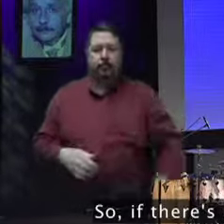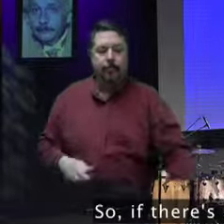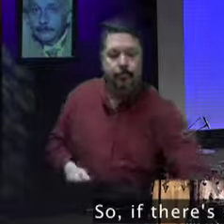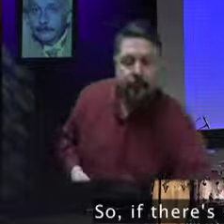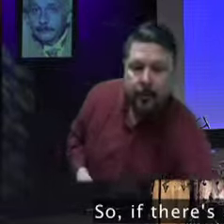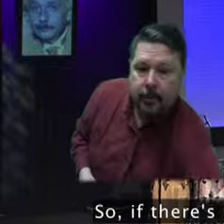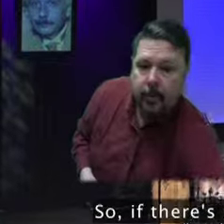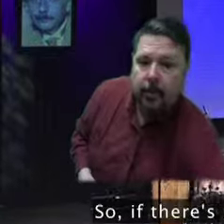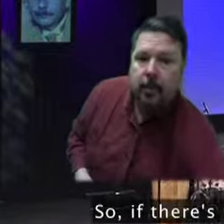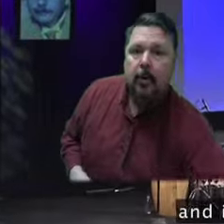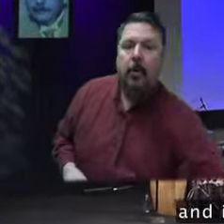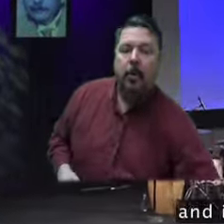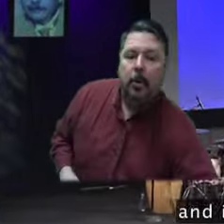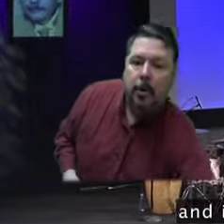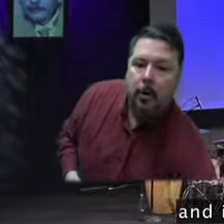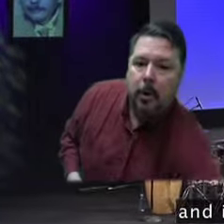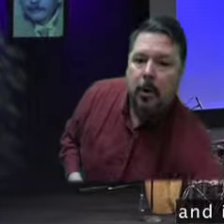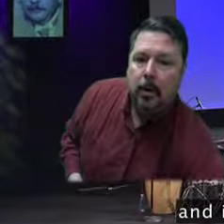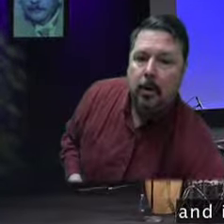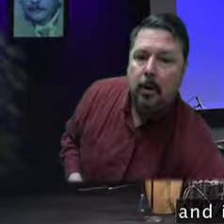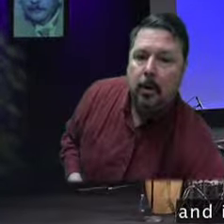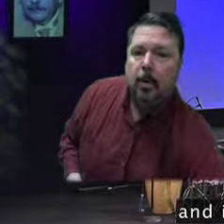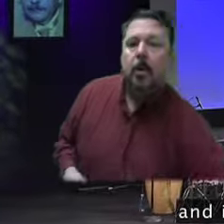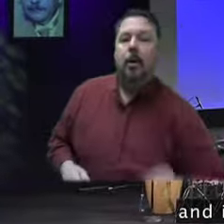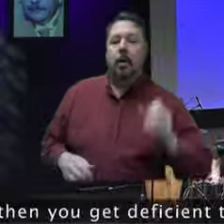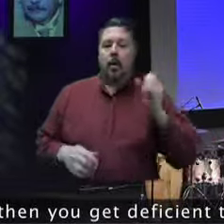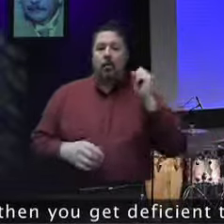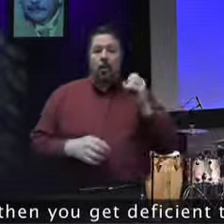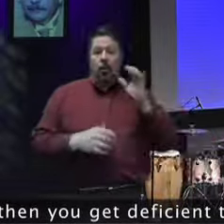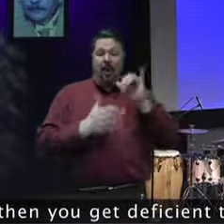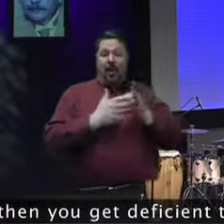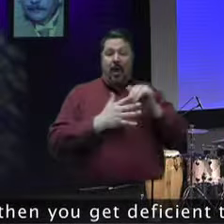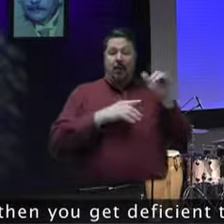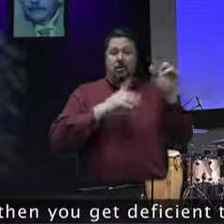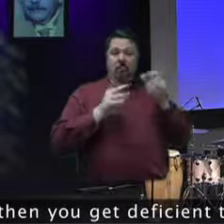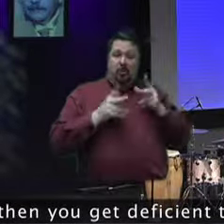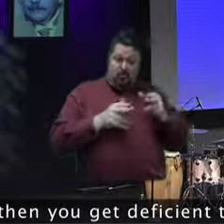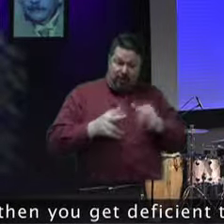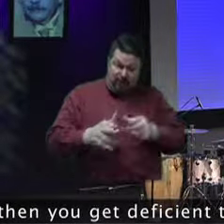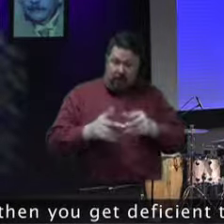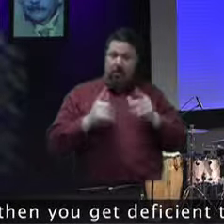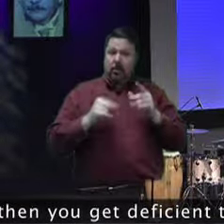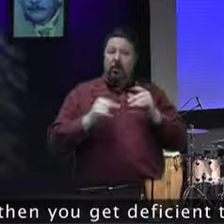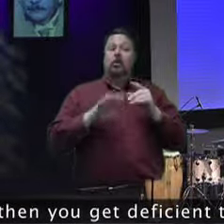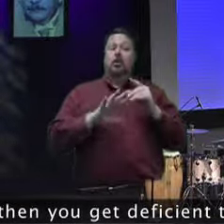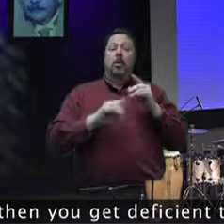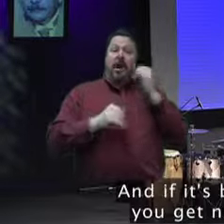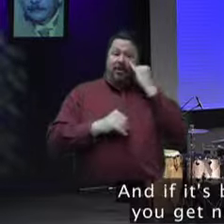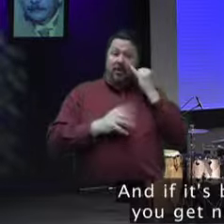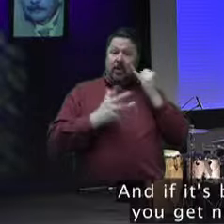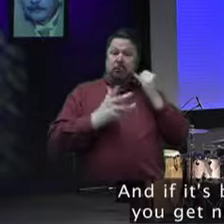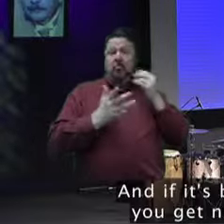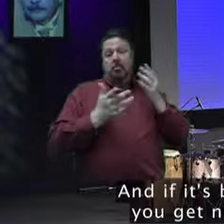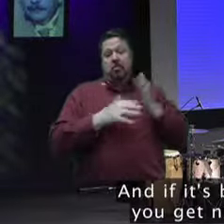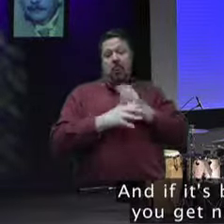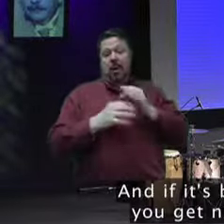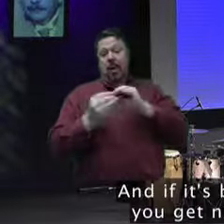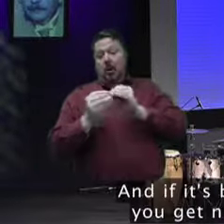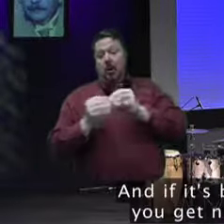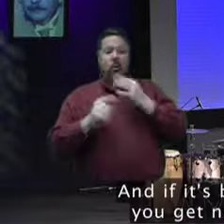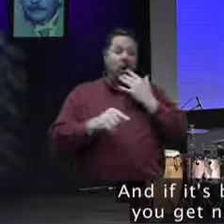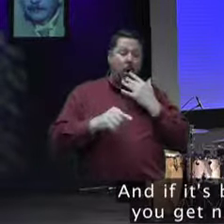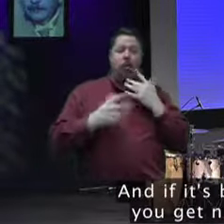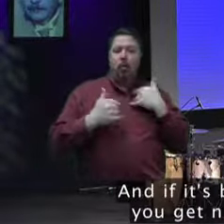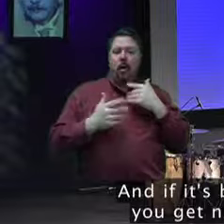there's a gene causing this trimming, and if that gene mutates, then you get deficient trimming between adjacent brain areas, and if it's between